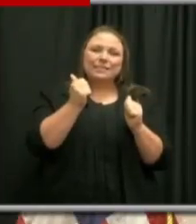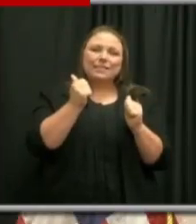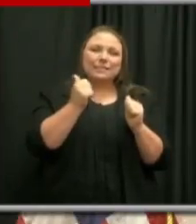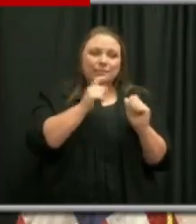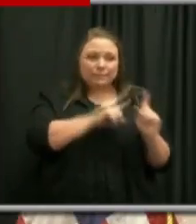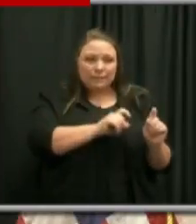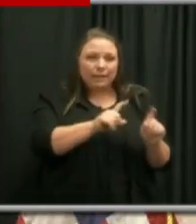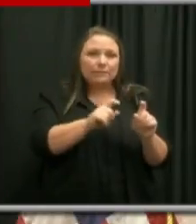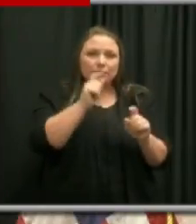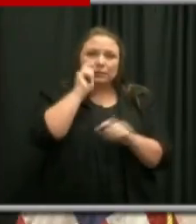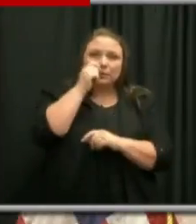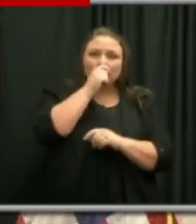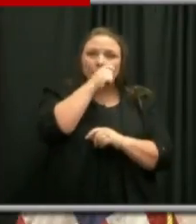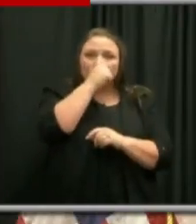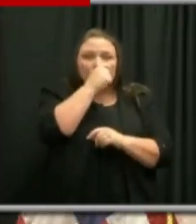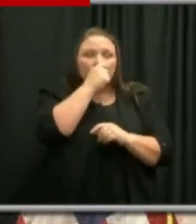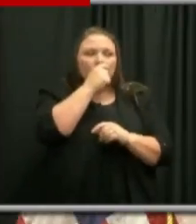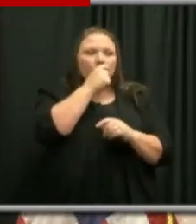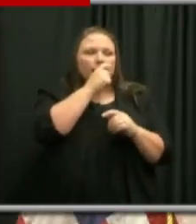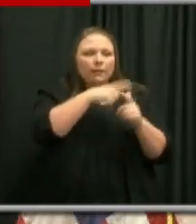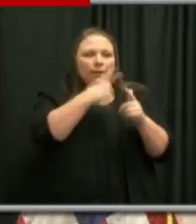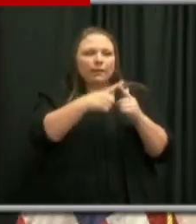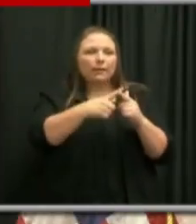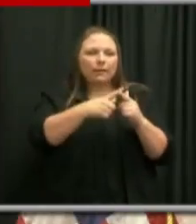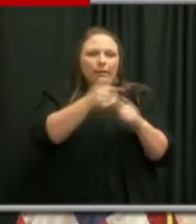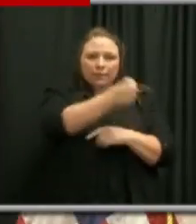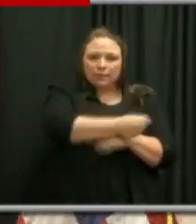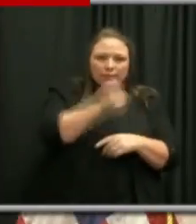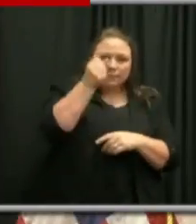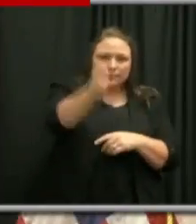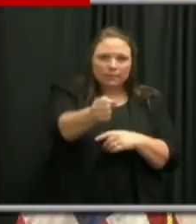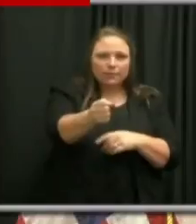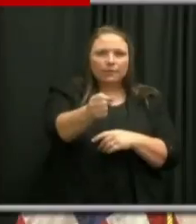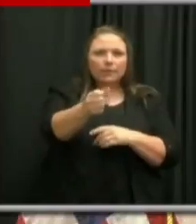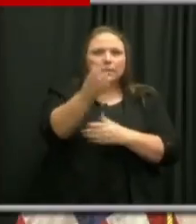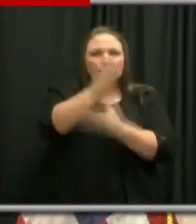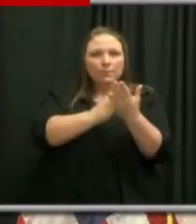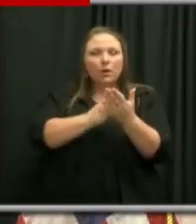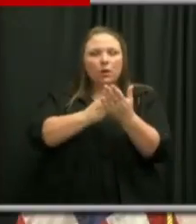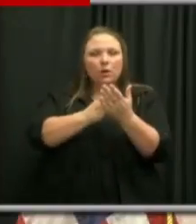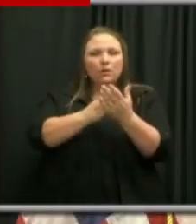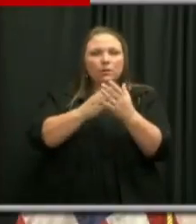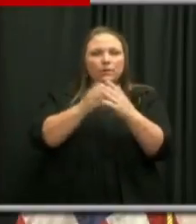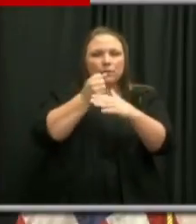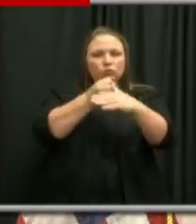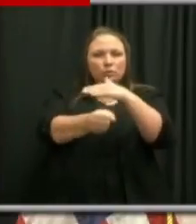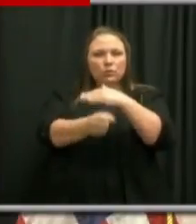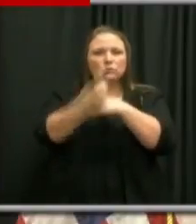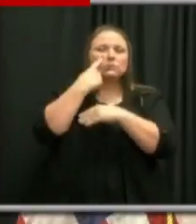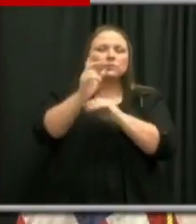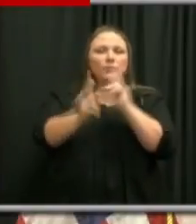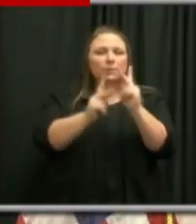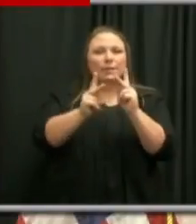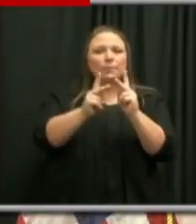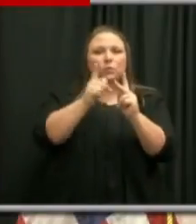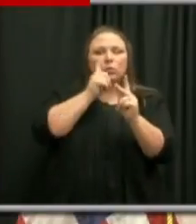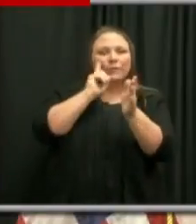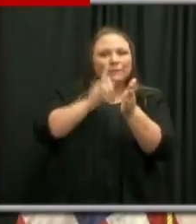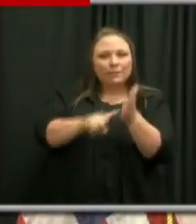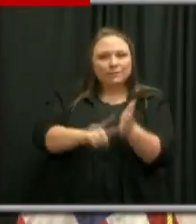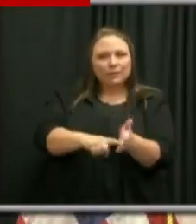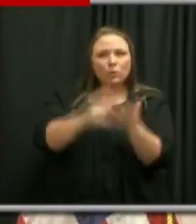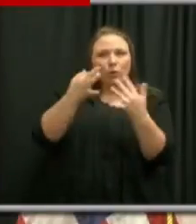tested the people, and placed the people of concern in the part of the shelter that is for people under